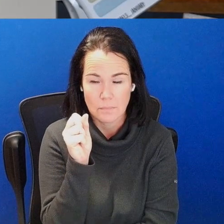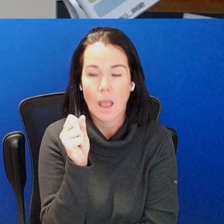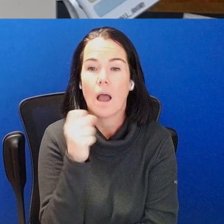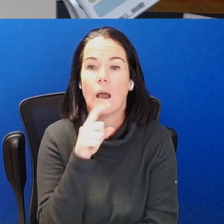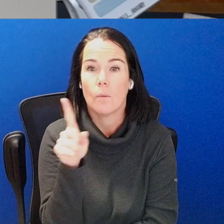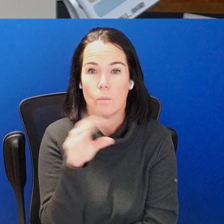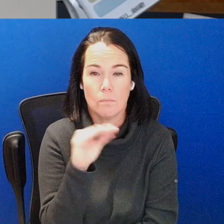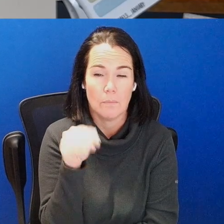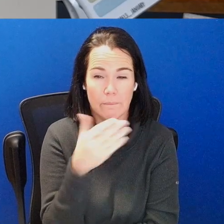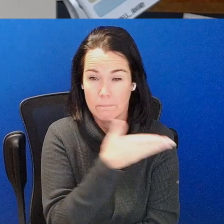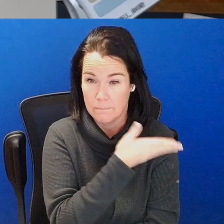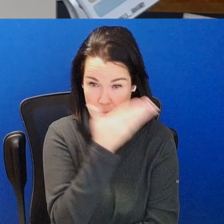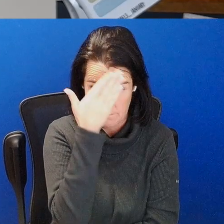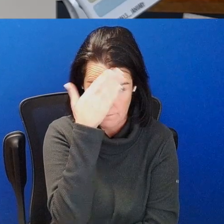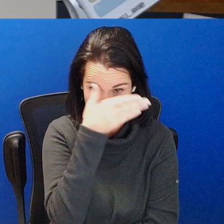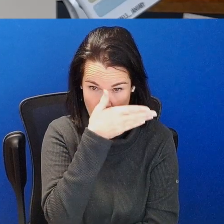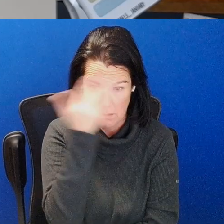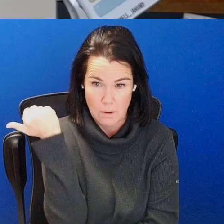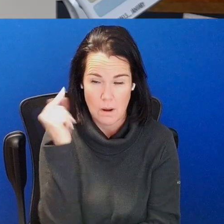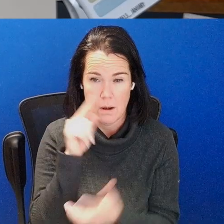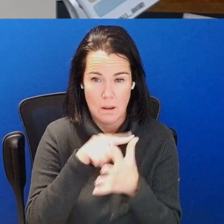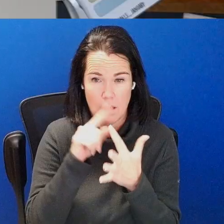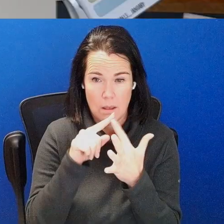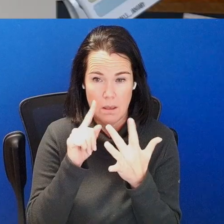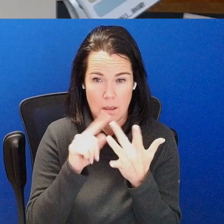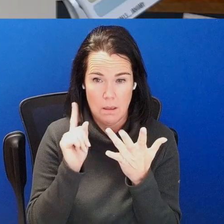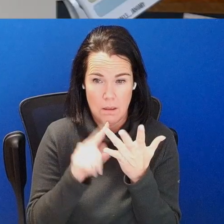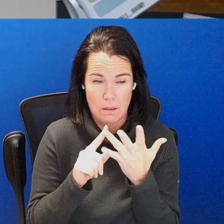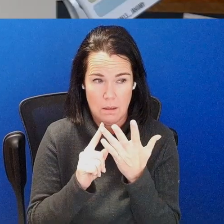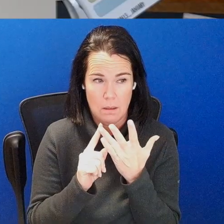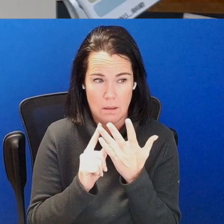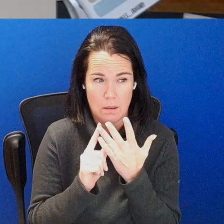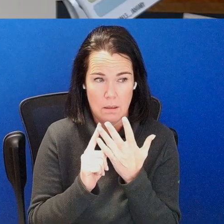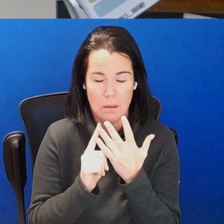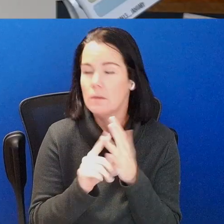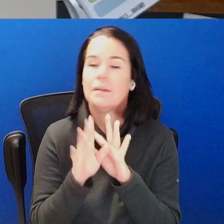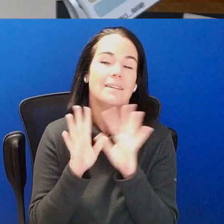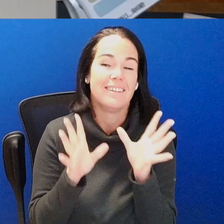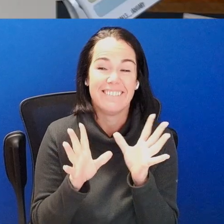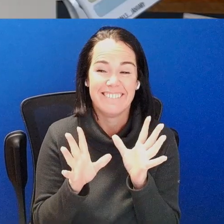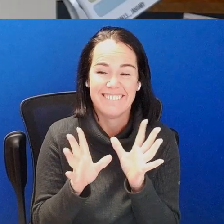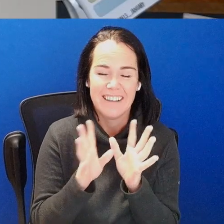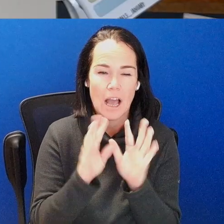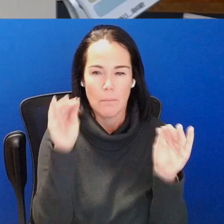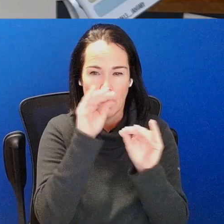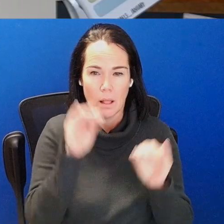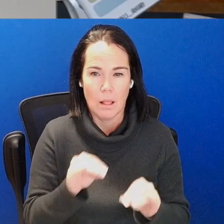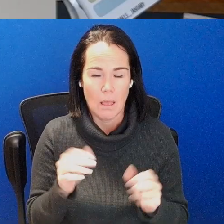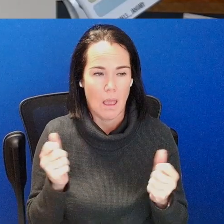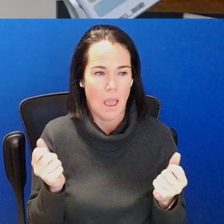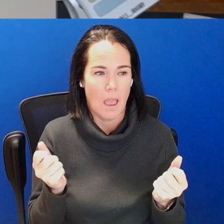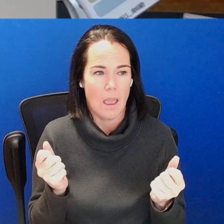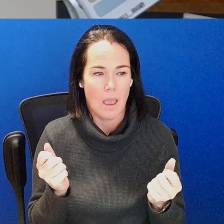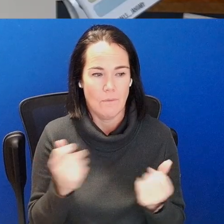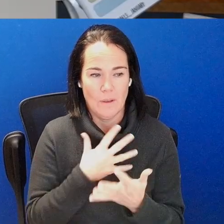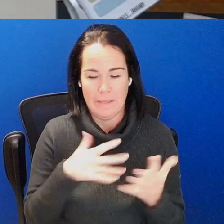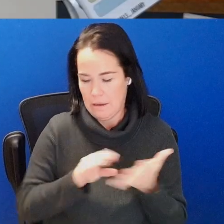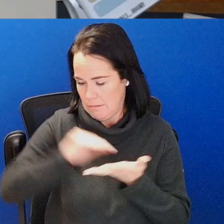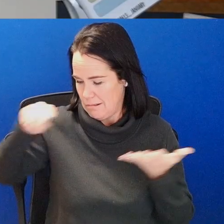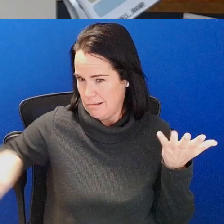I had completely forgotten that things have started. It's funny, I'm putting all my stuff in the black